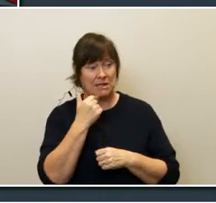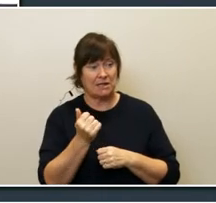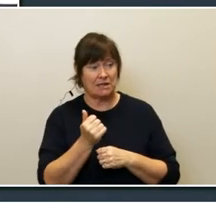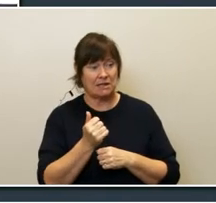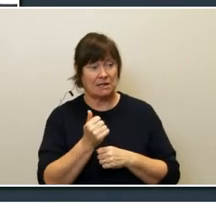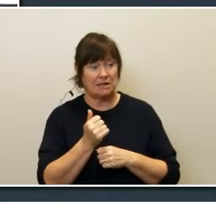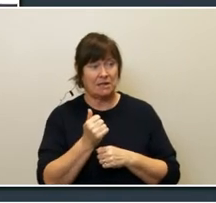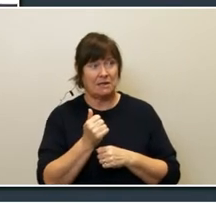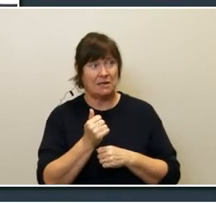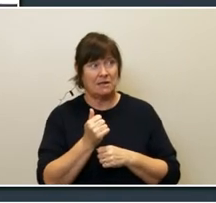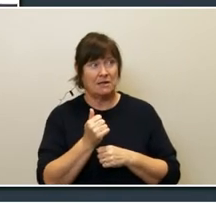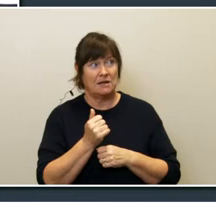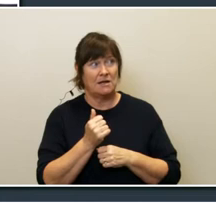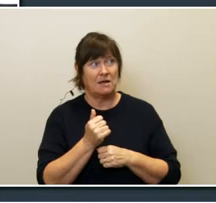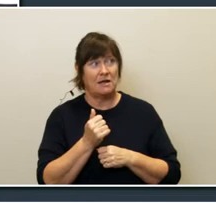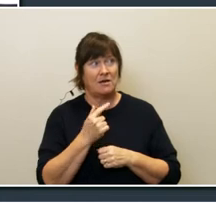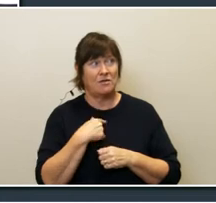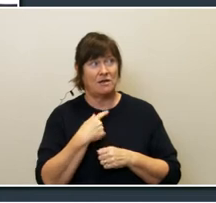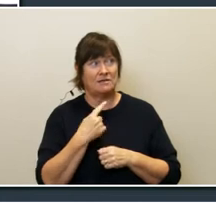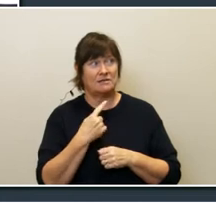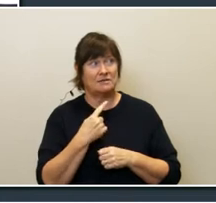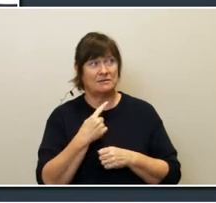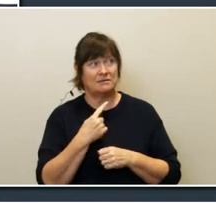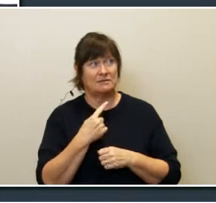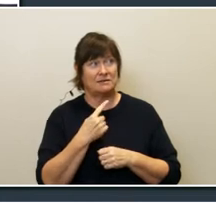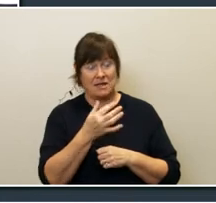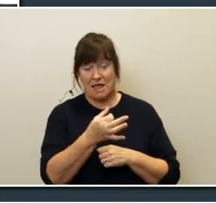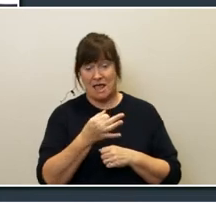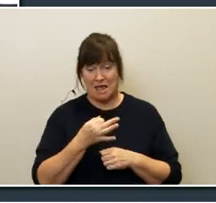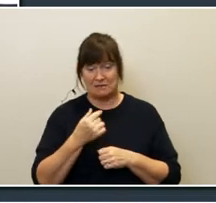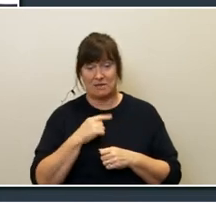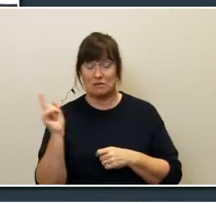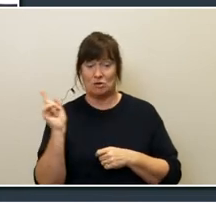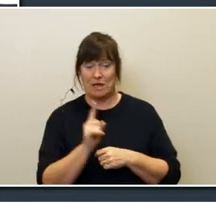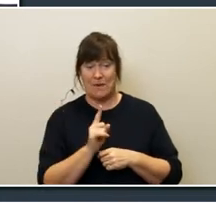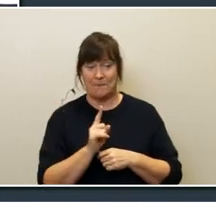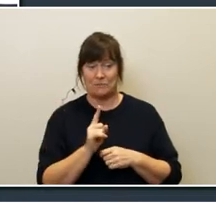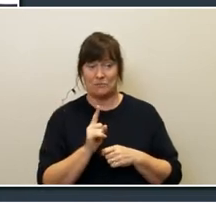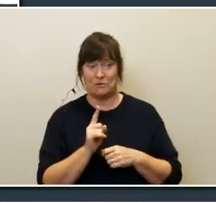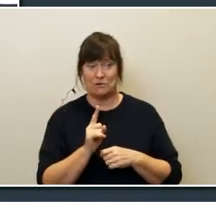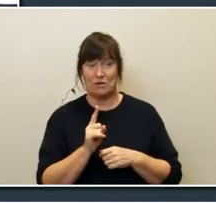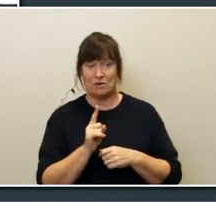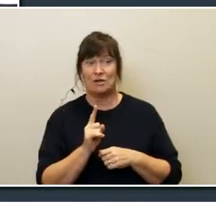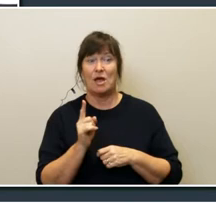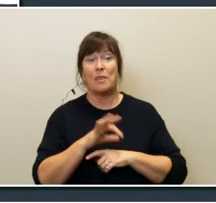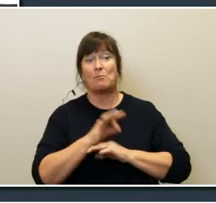enough to be the councillor that these guys approached and came and watched a morning down at Murphy Road